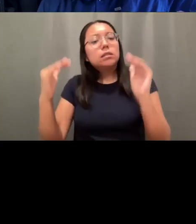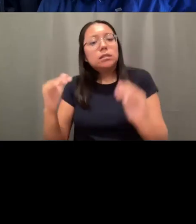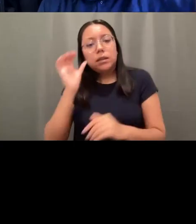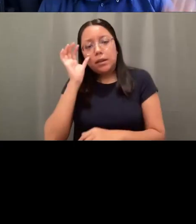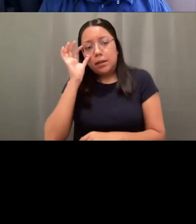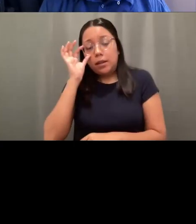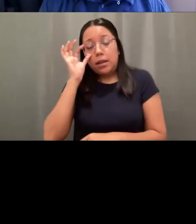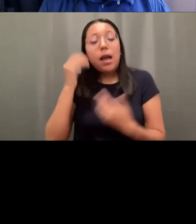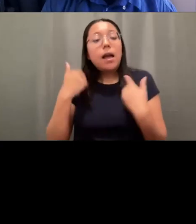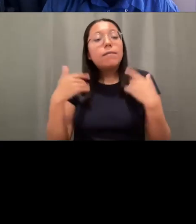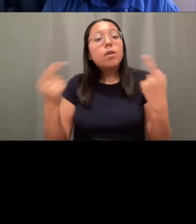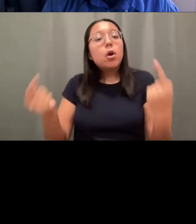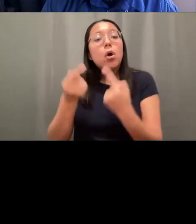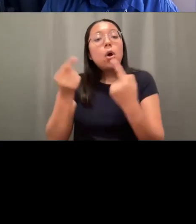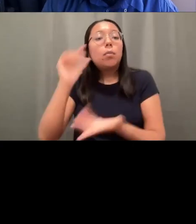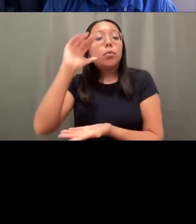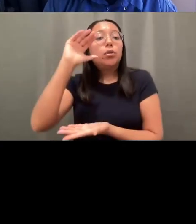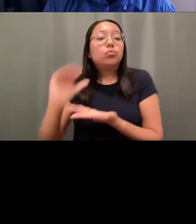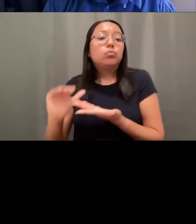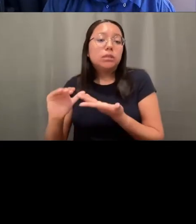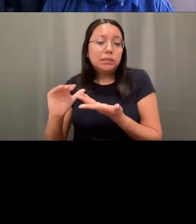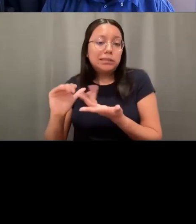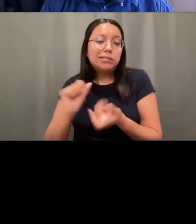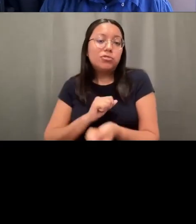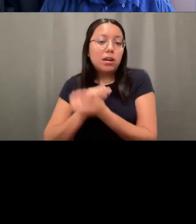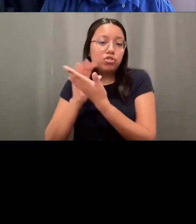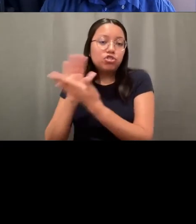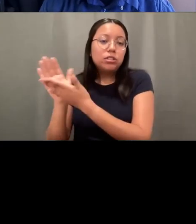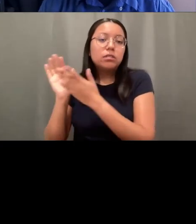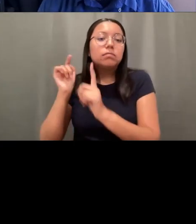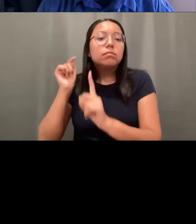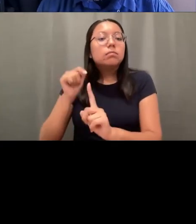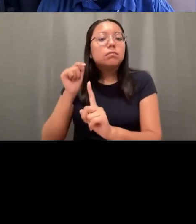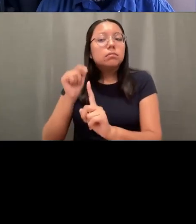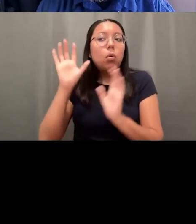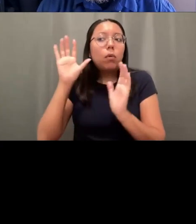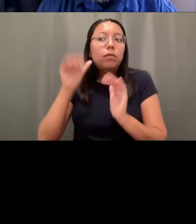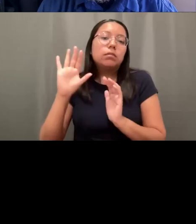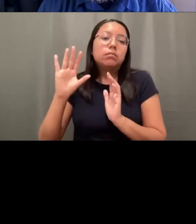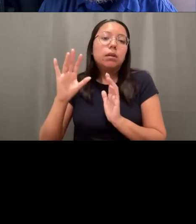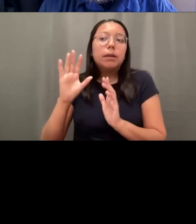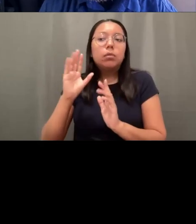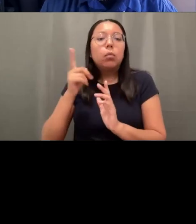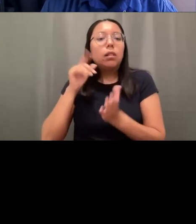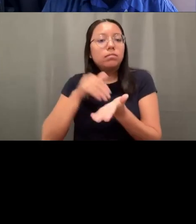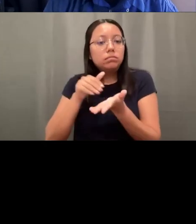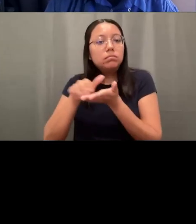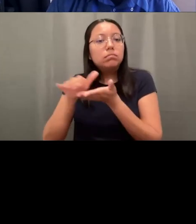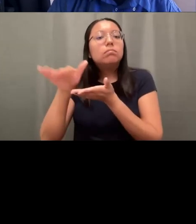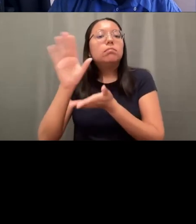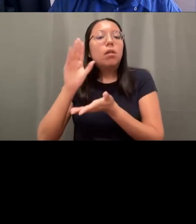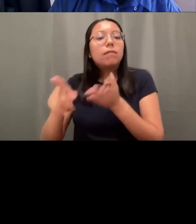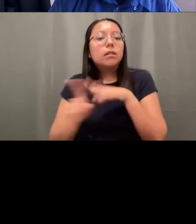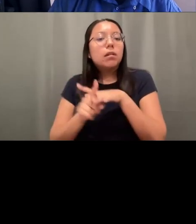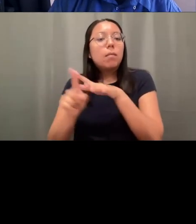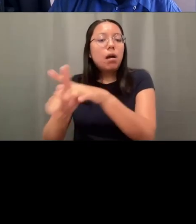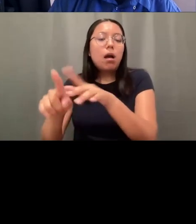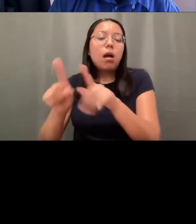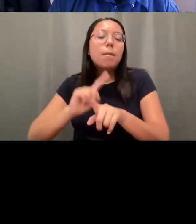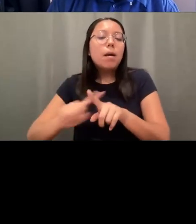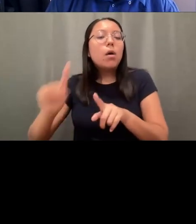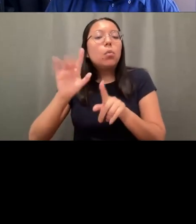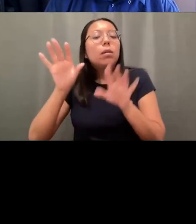hear harm reduction throughout our entire time today, but we'll be explicit about that towards the end of our time.